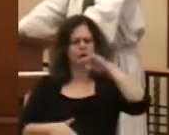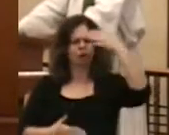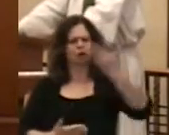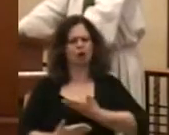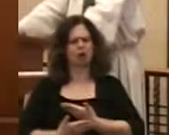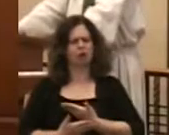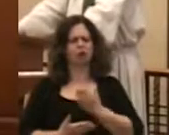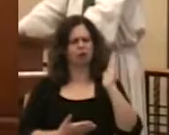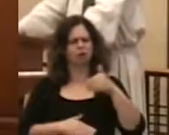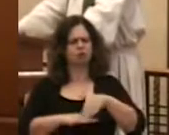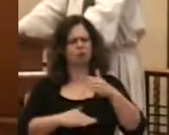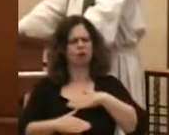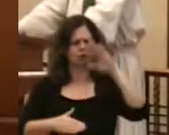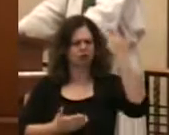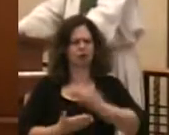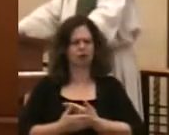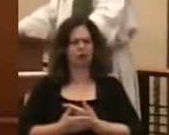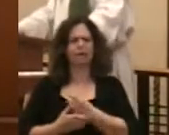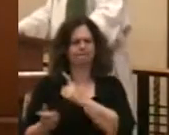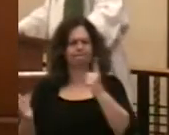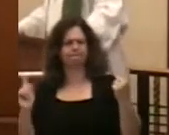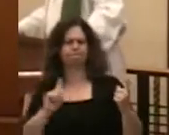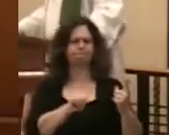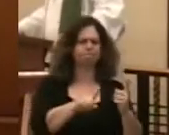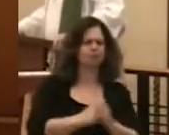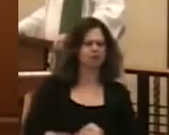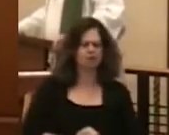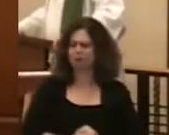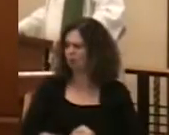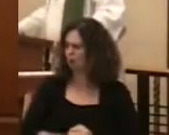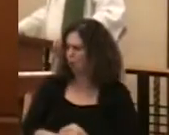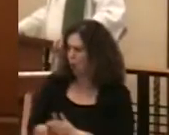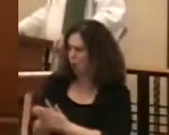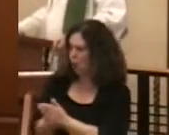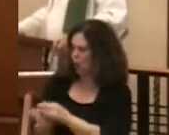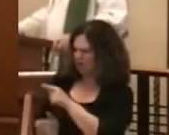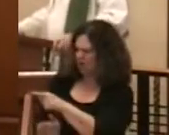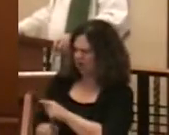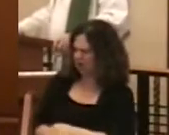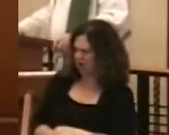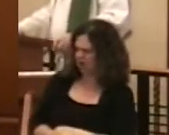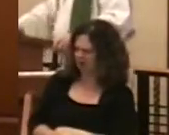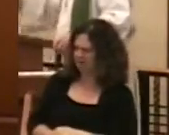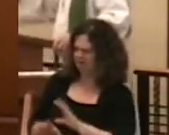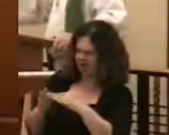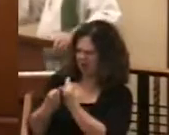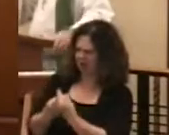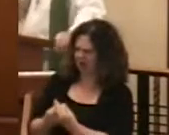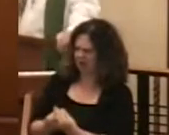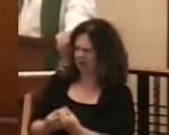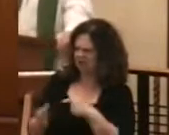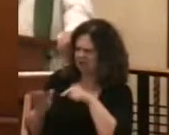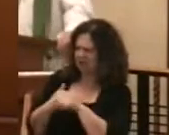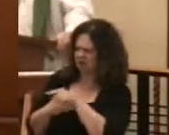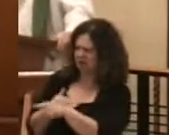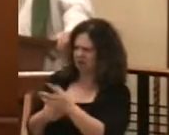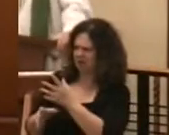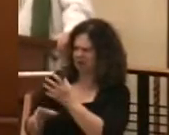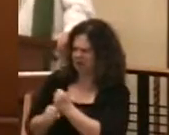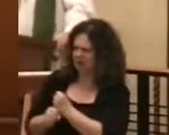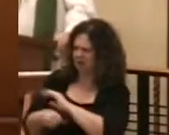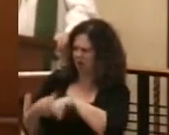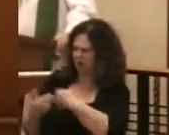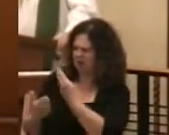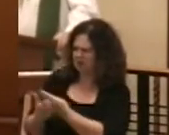said to themselves, 'Here is the heir. Come, let us kill him and get his inheritance.' So they seized him, threw him out of